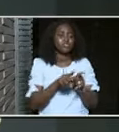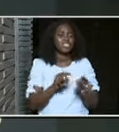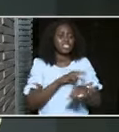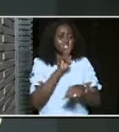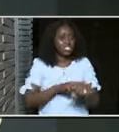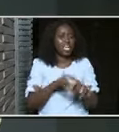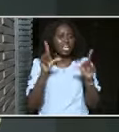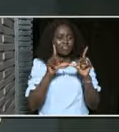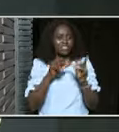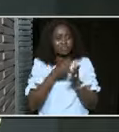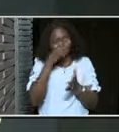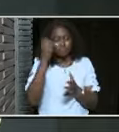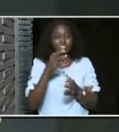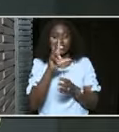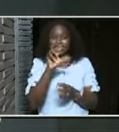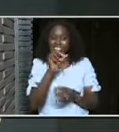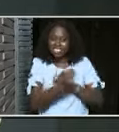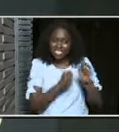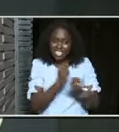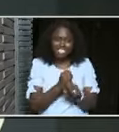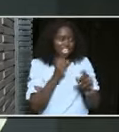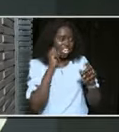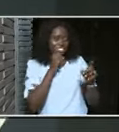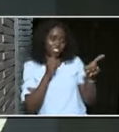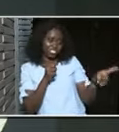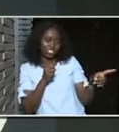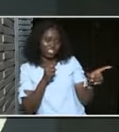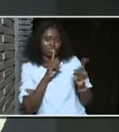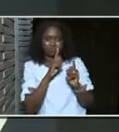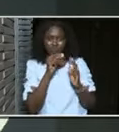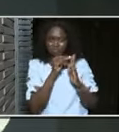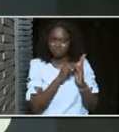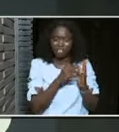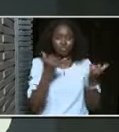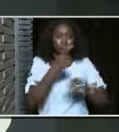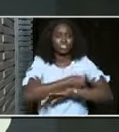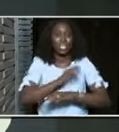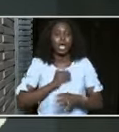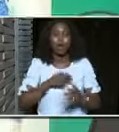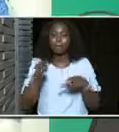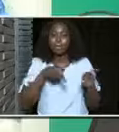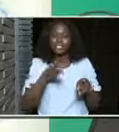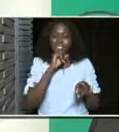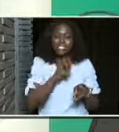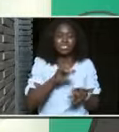because of those 30 years you mentioned that today our party is number one party.